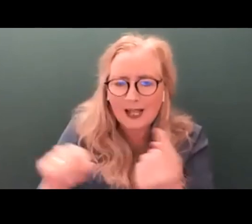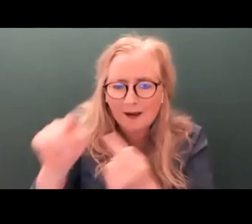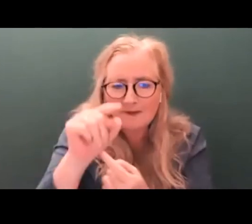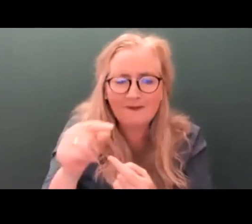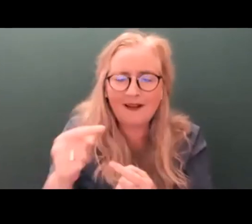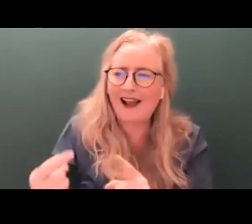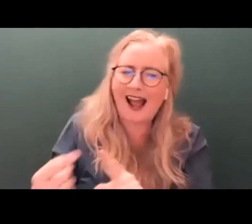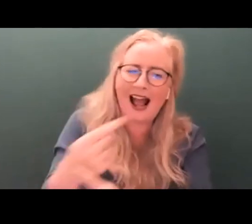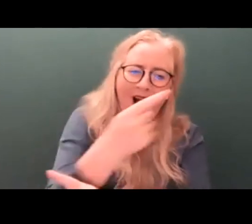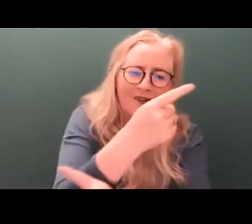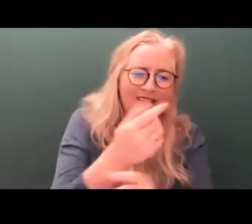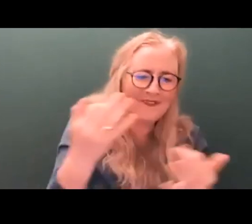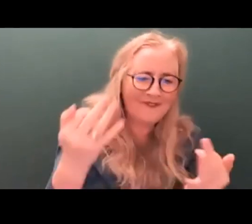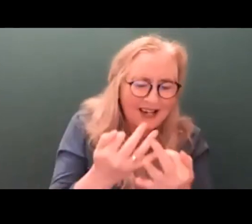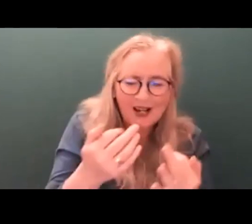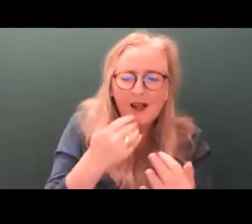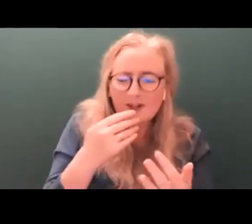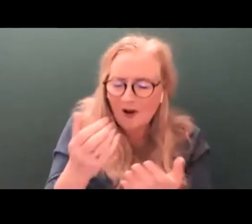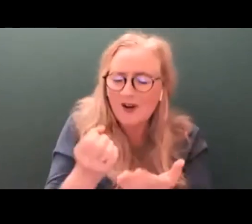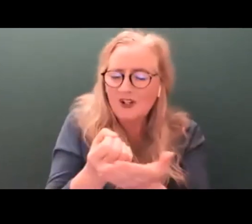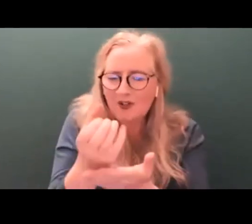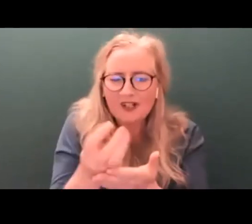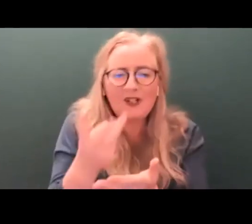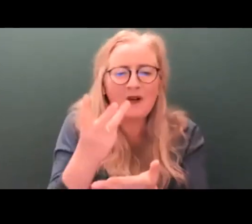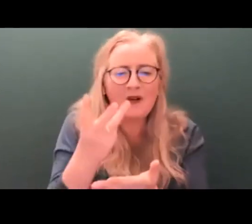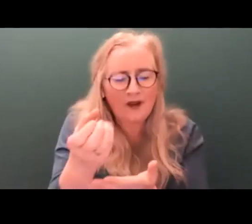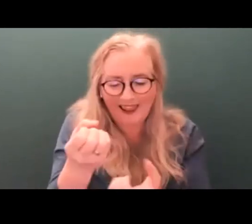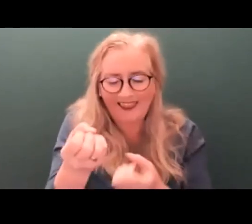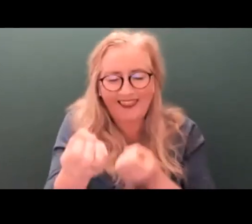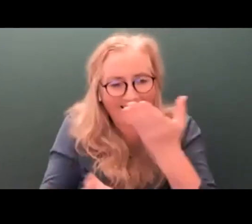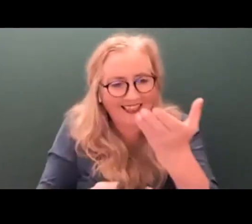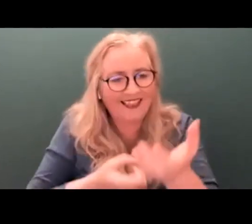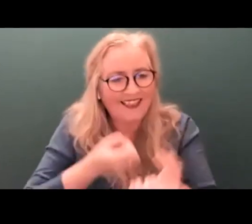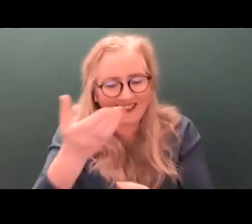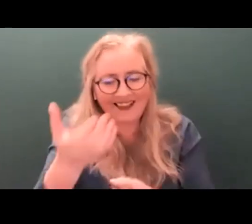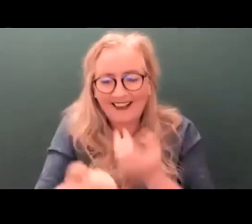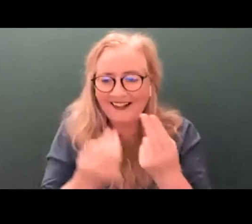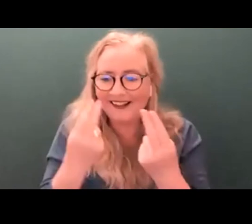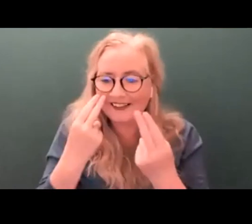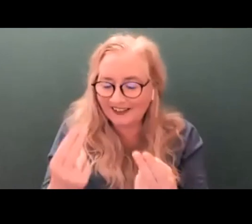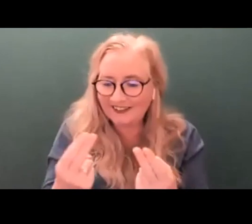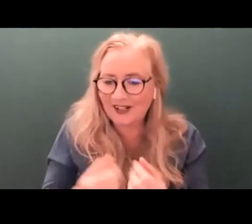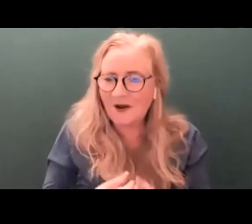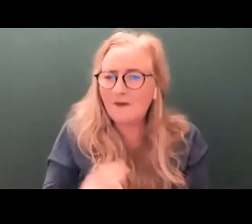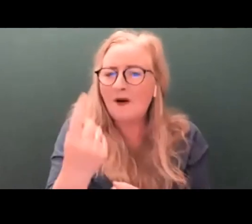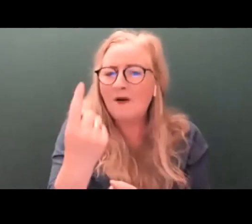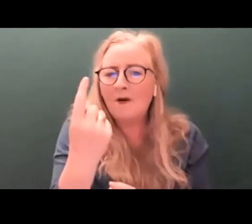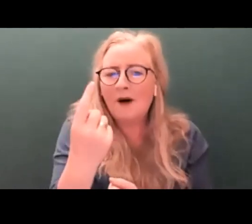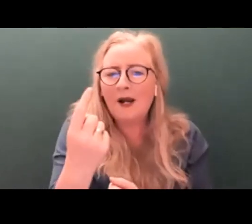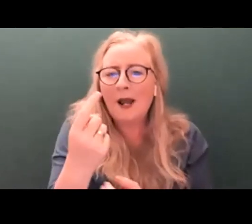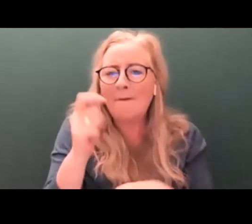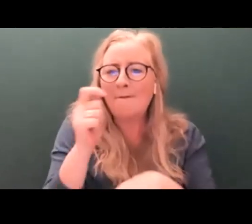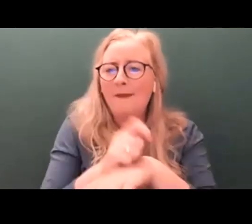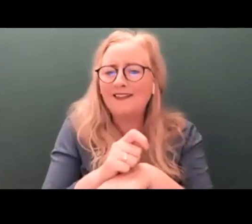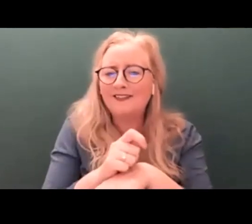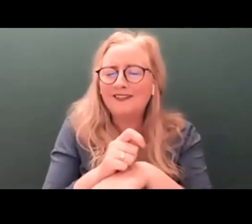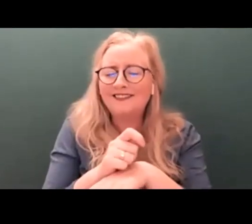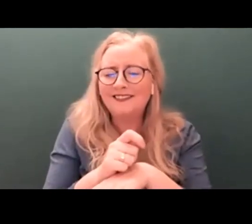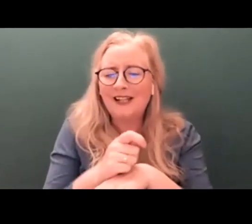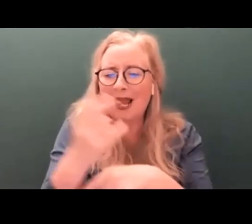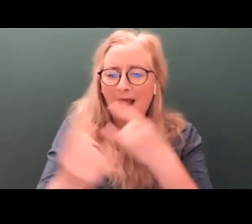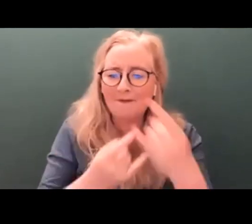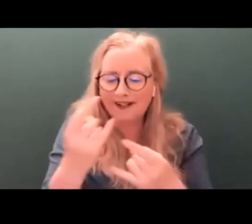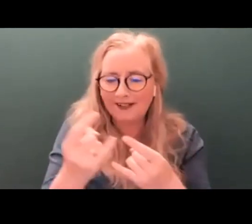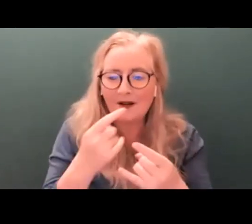with you and that, stories come from each other. And indeed, one of the best results we've got is from providing